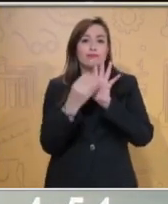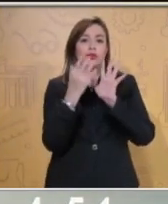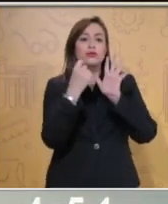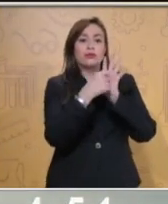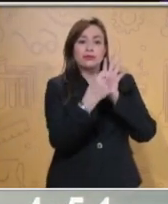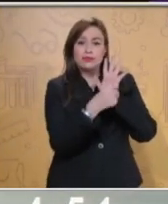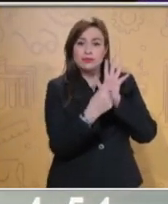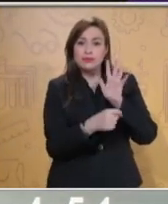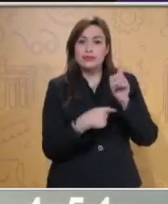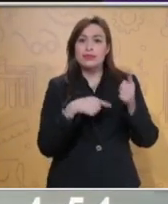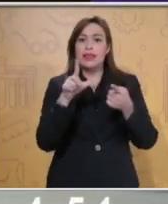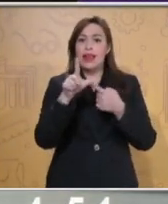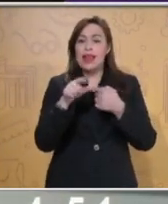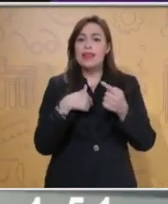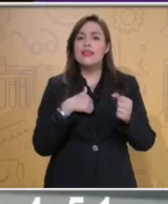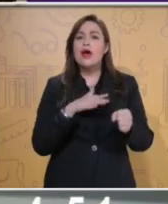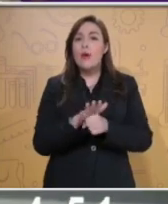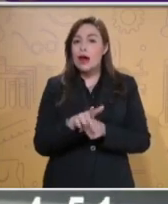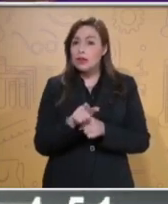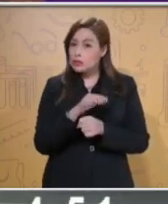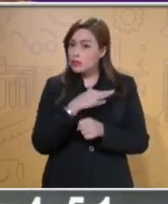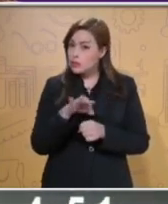Can you name them? Okay.